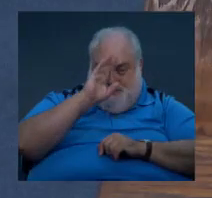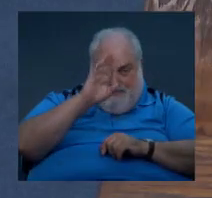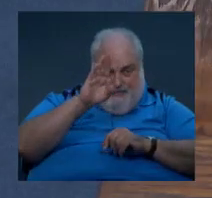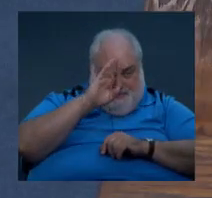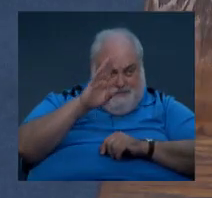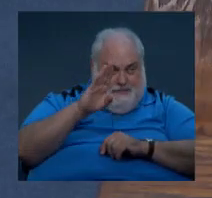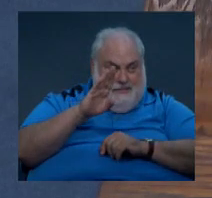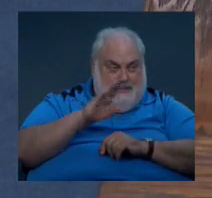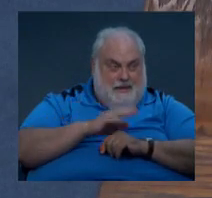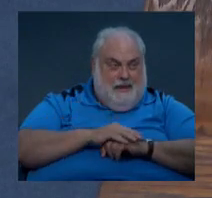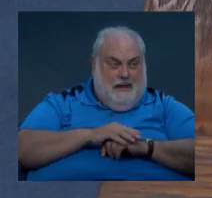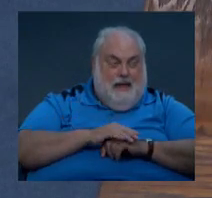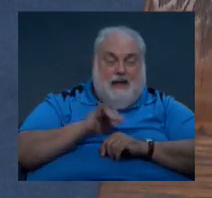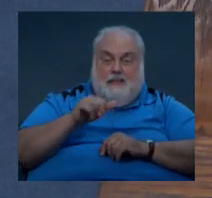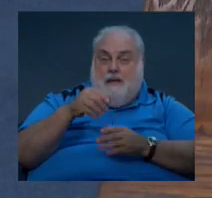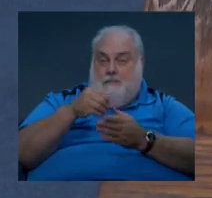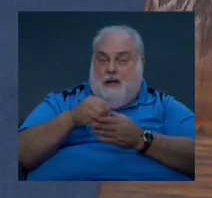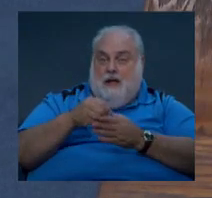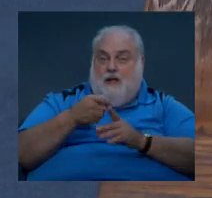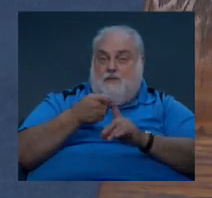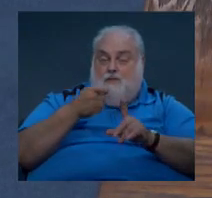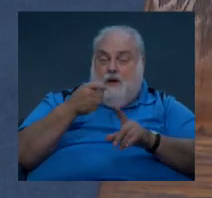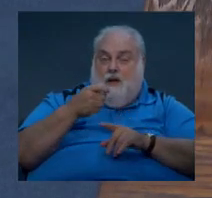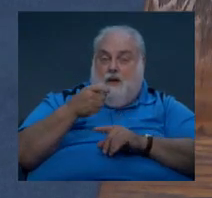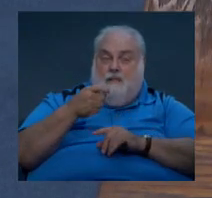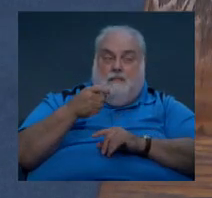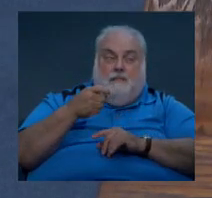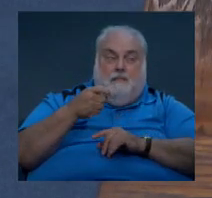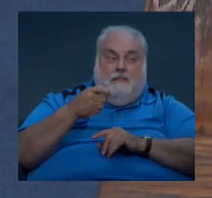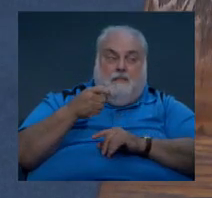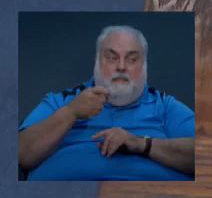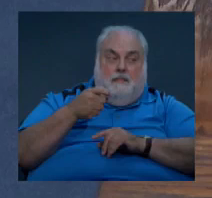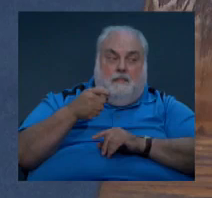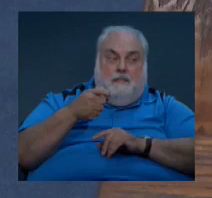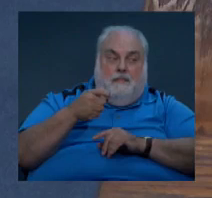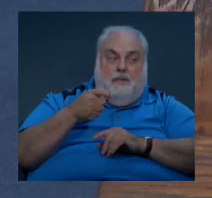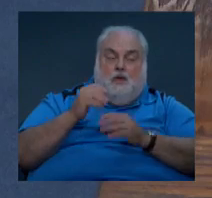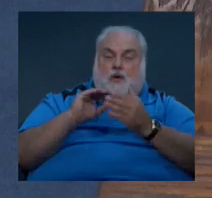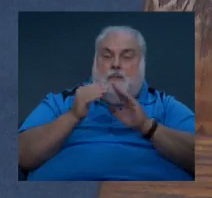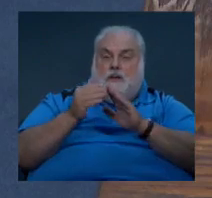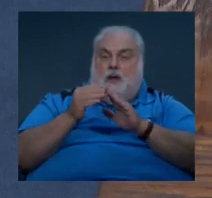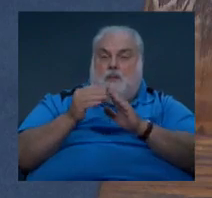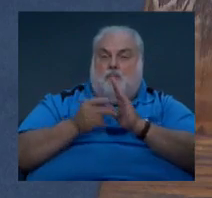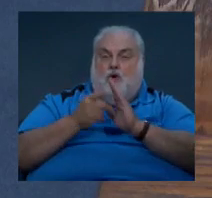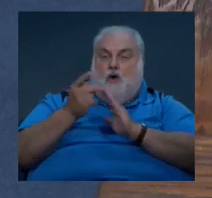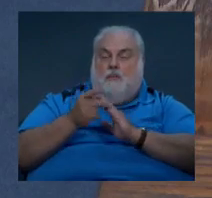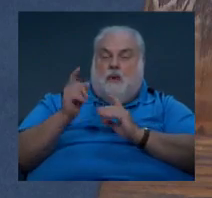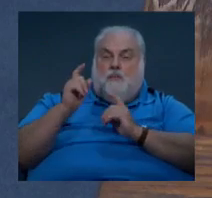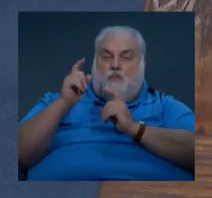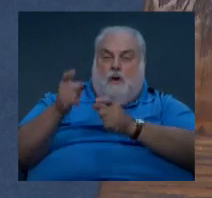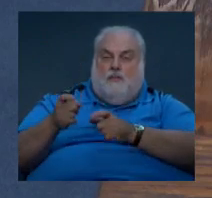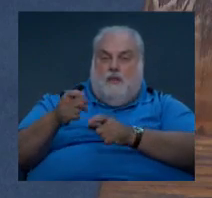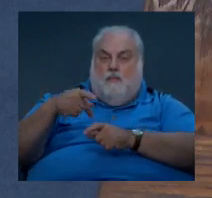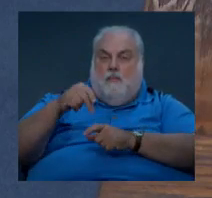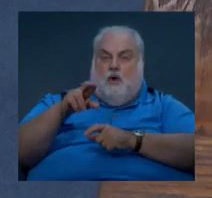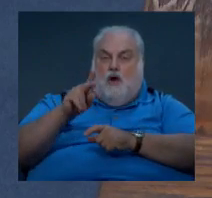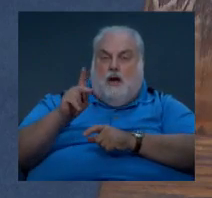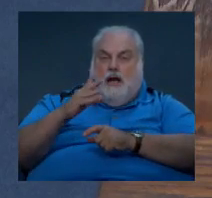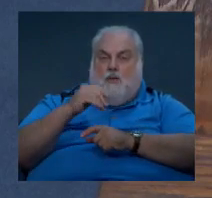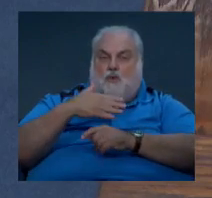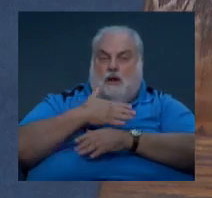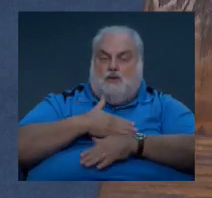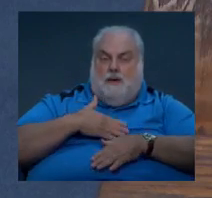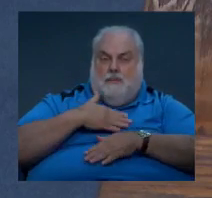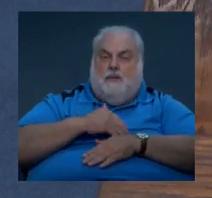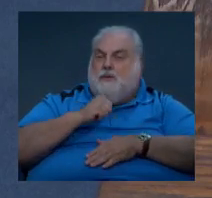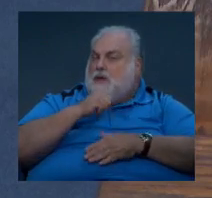mayor and to the board, it did come out of the part that community programs provides to Parks and Recreation, but it wasn't